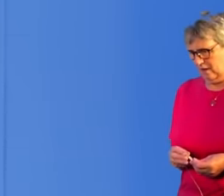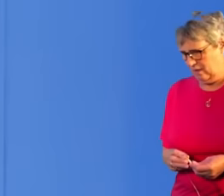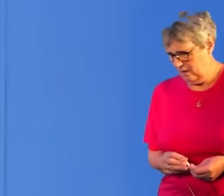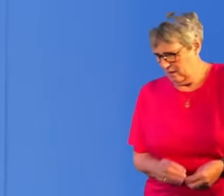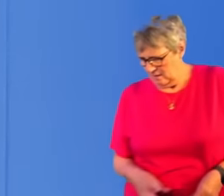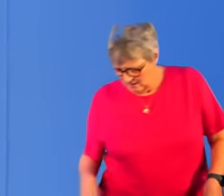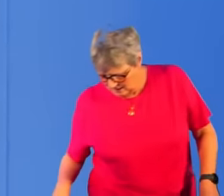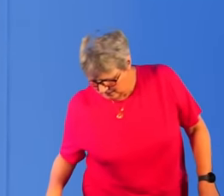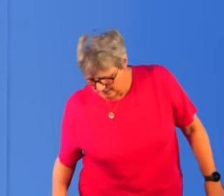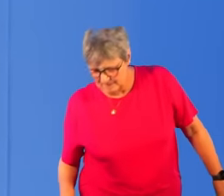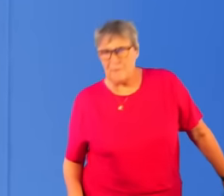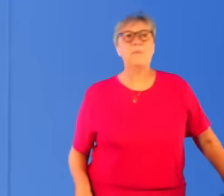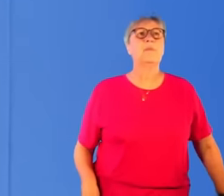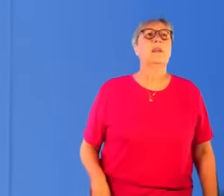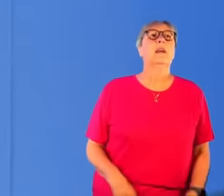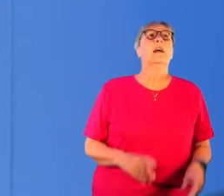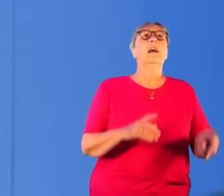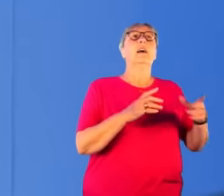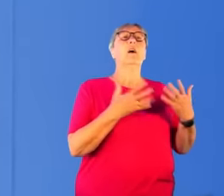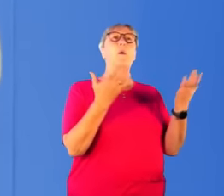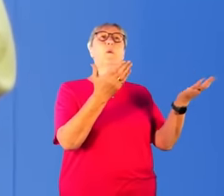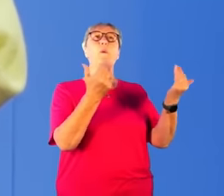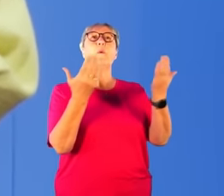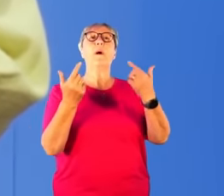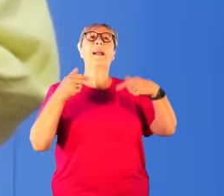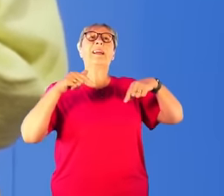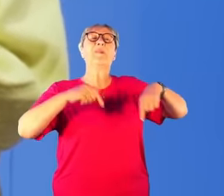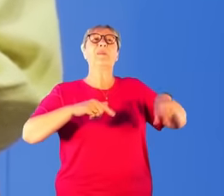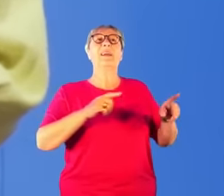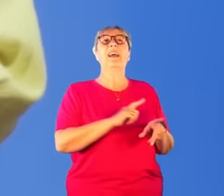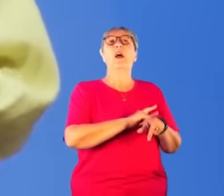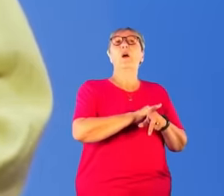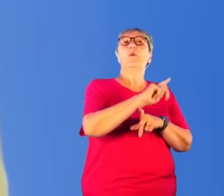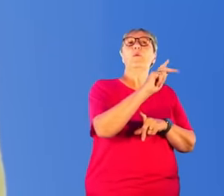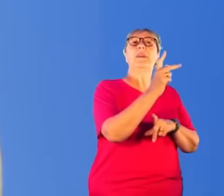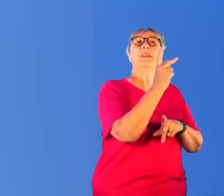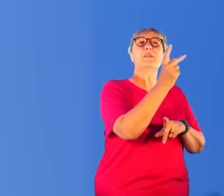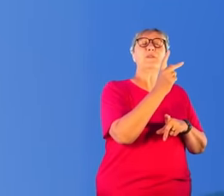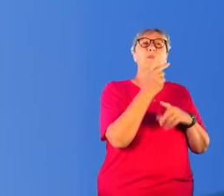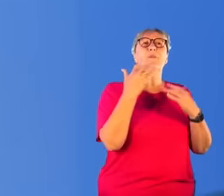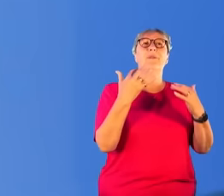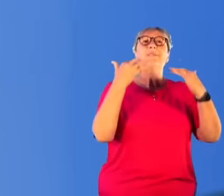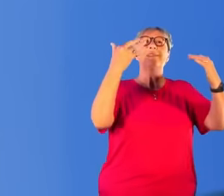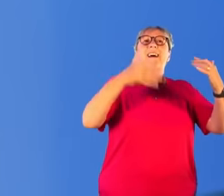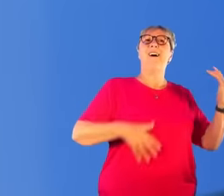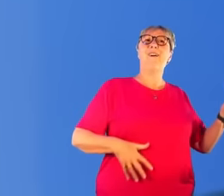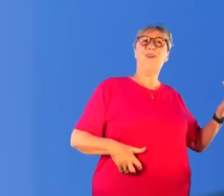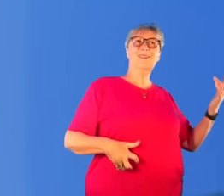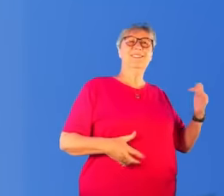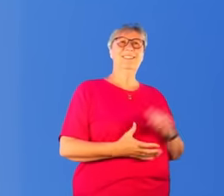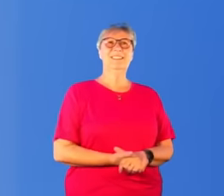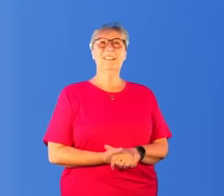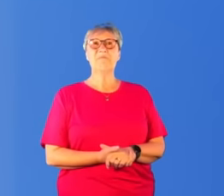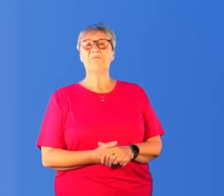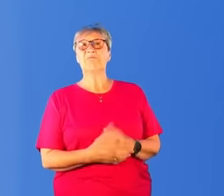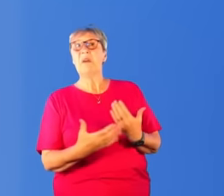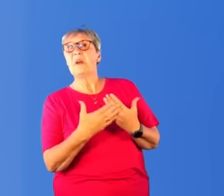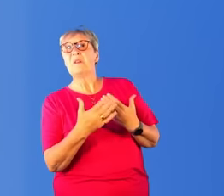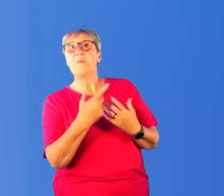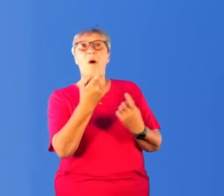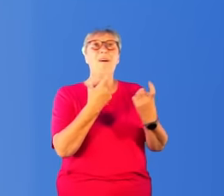in from the rain with a nice coffee or a hot chocolate in hand. That is good to see.